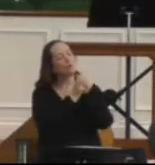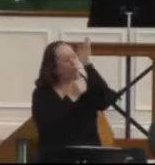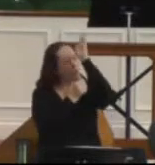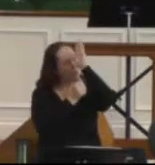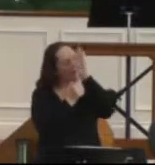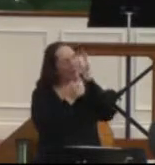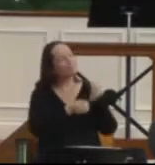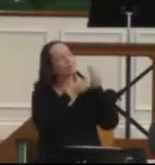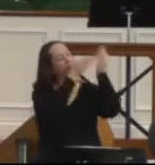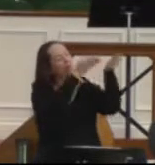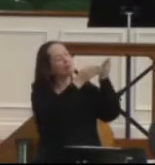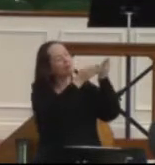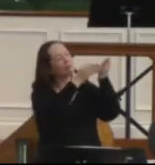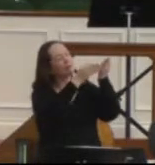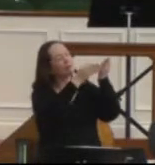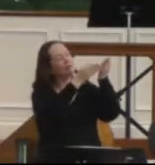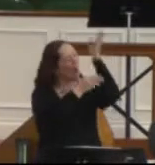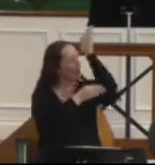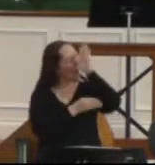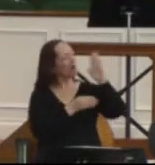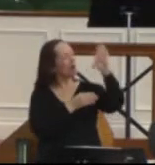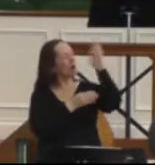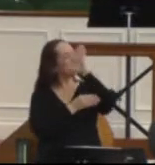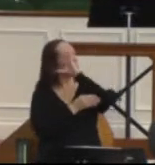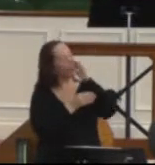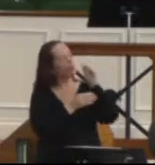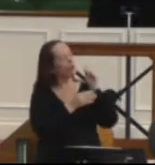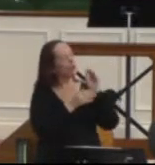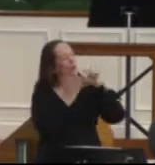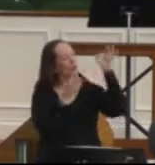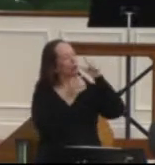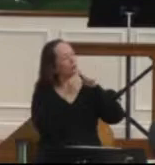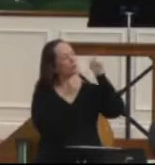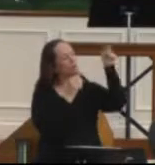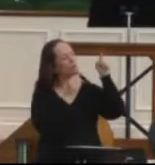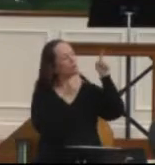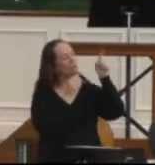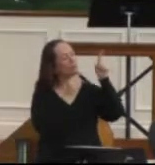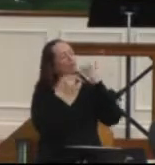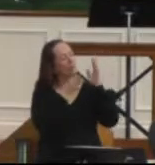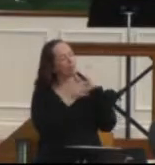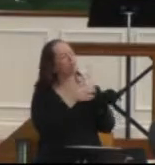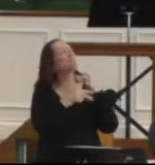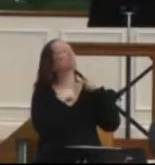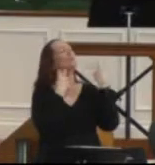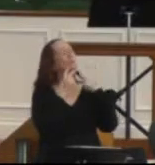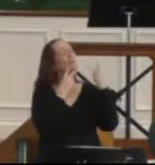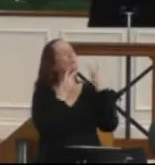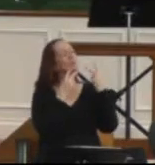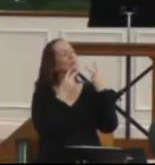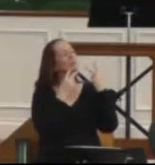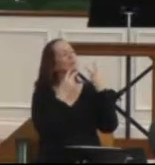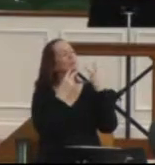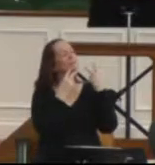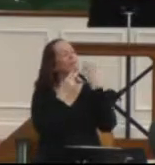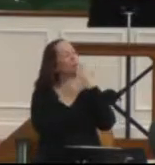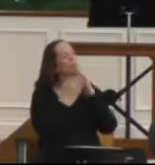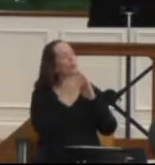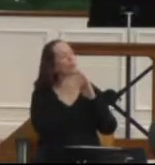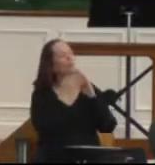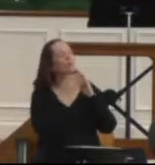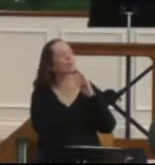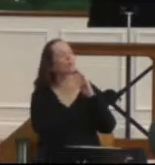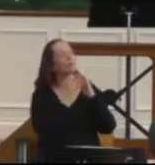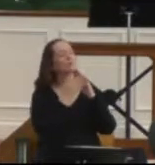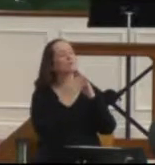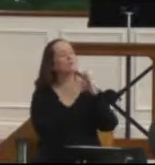Lord, as we lift our voice in praise to you, may it honor you. But may the words of these songs also speak to us, and may